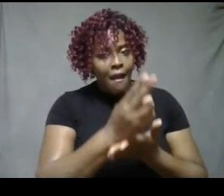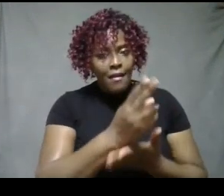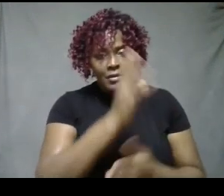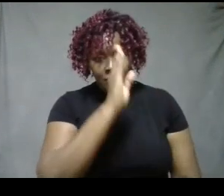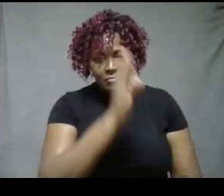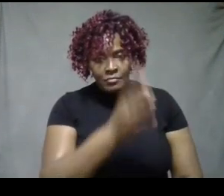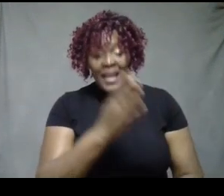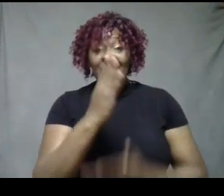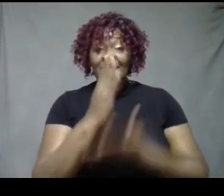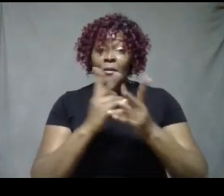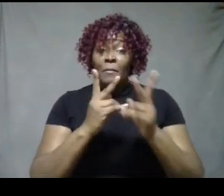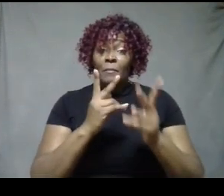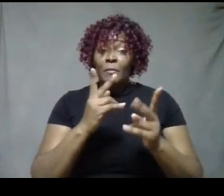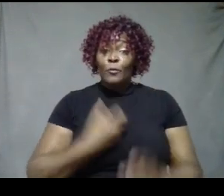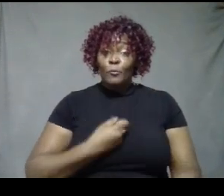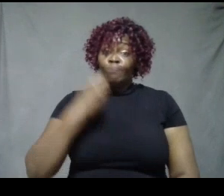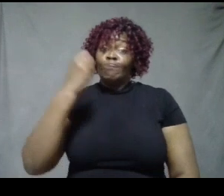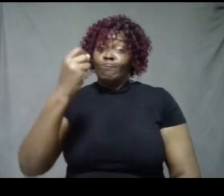wound up in jail.